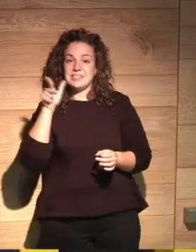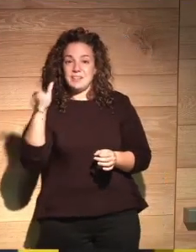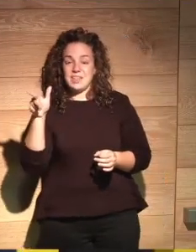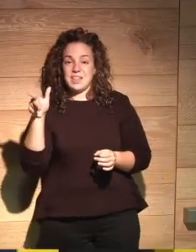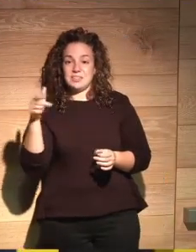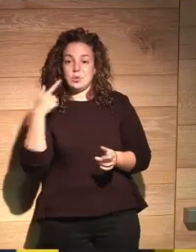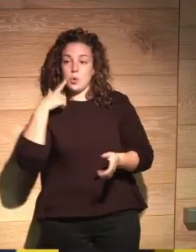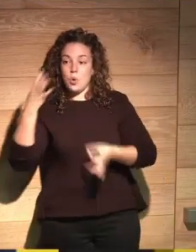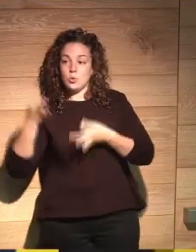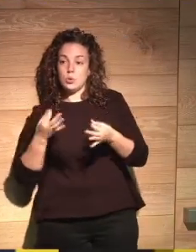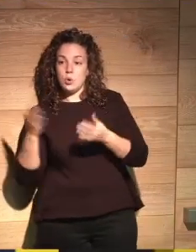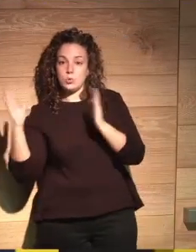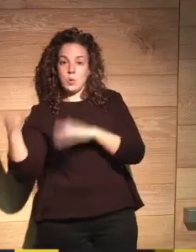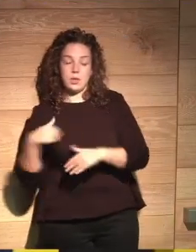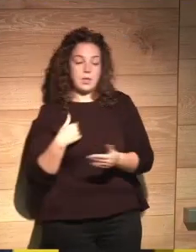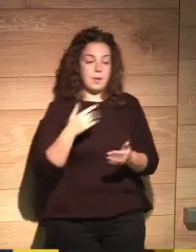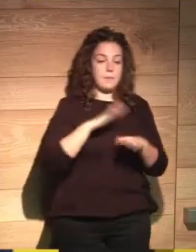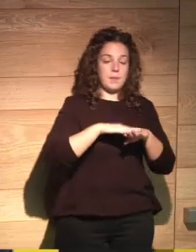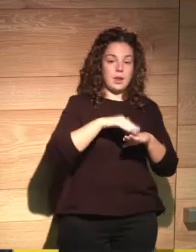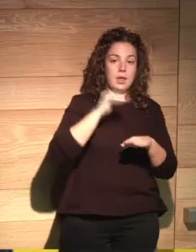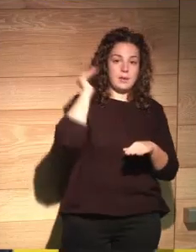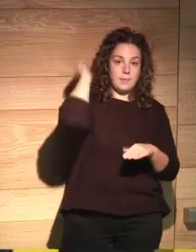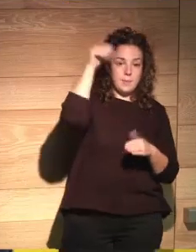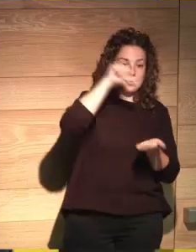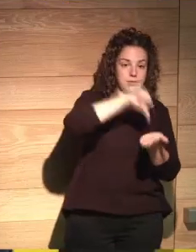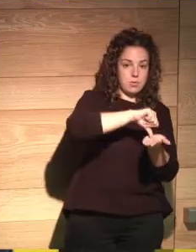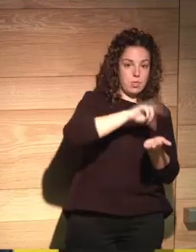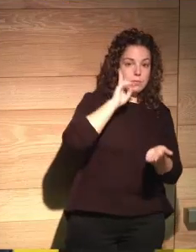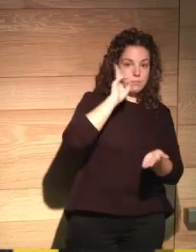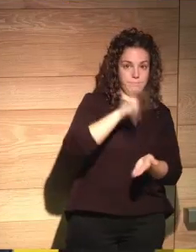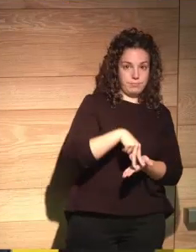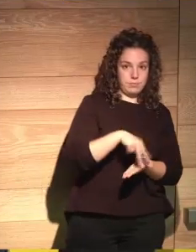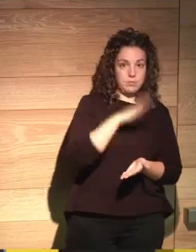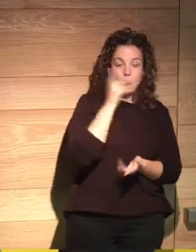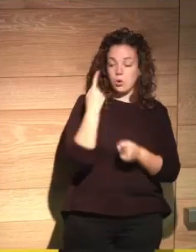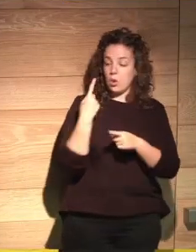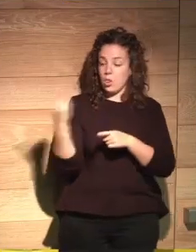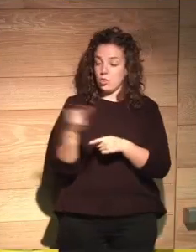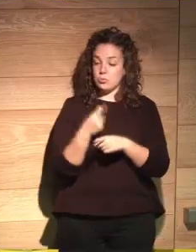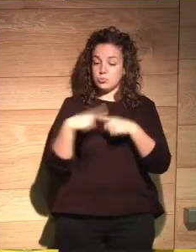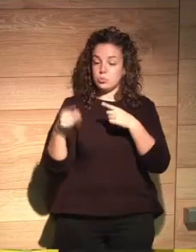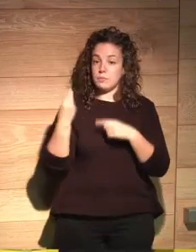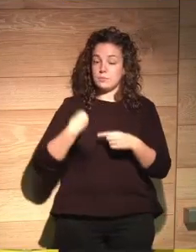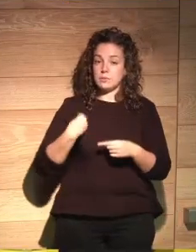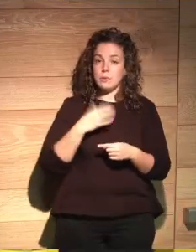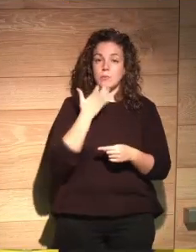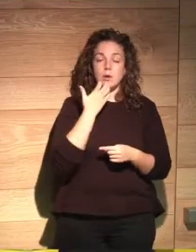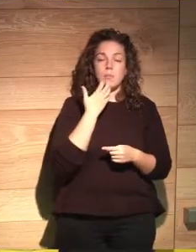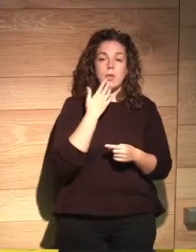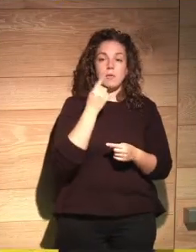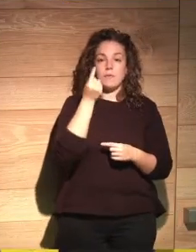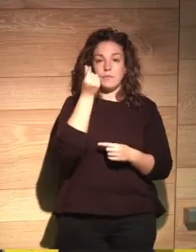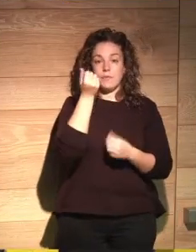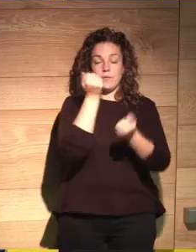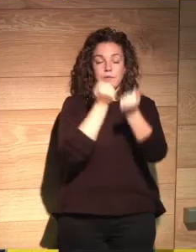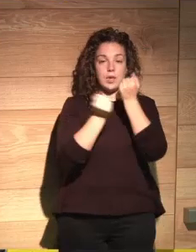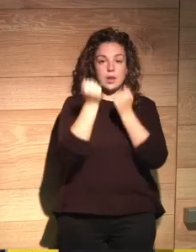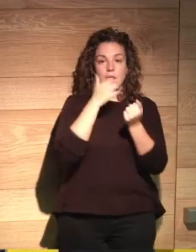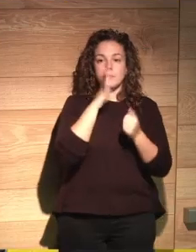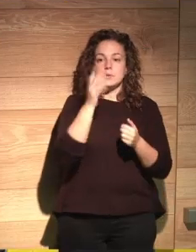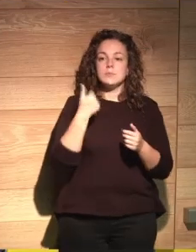civitas does not have the control of those. And for Romans, ancient Romans,